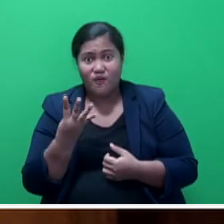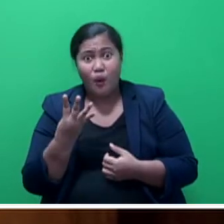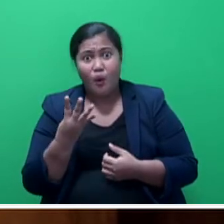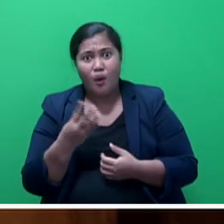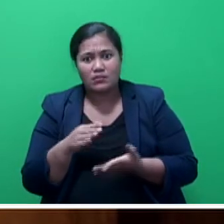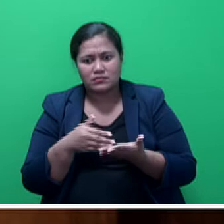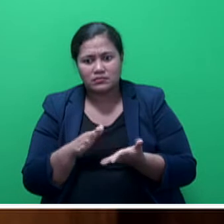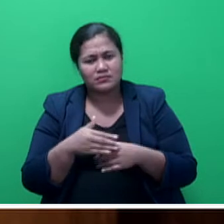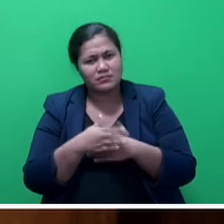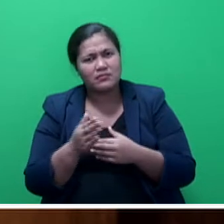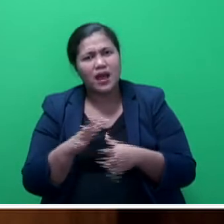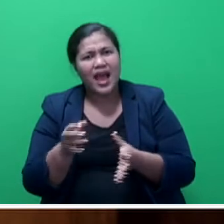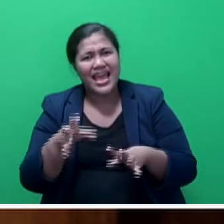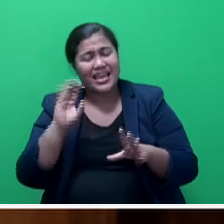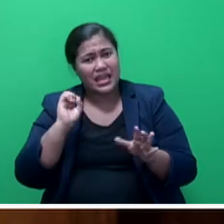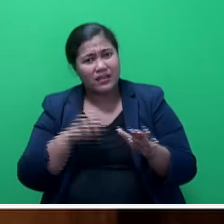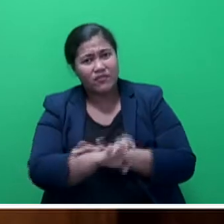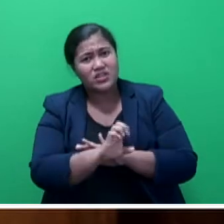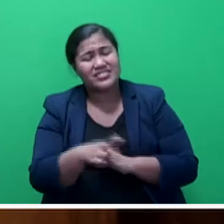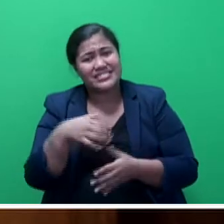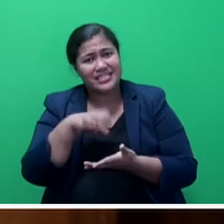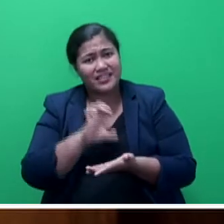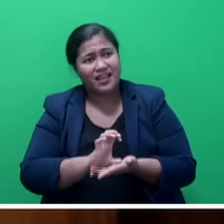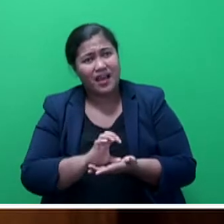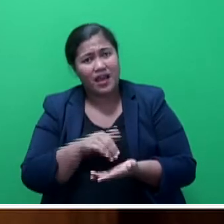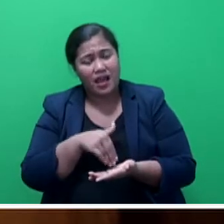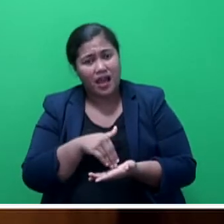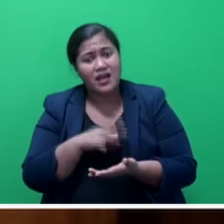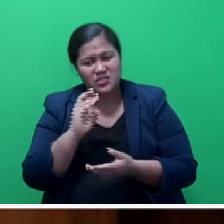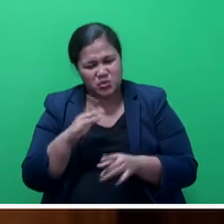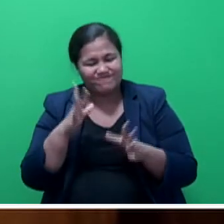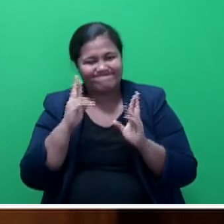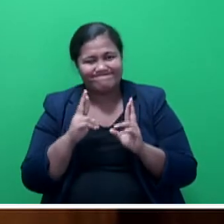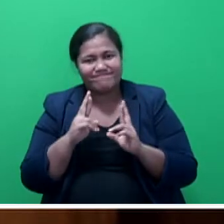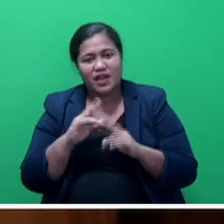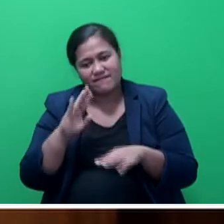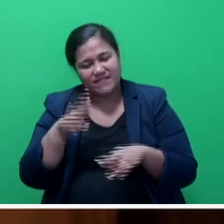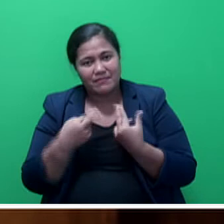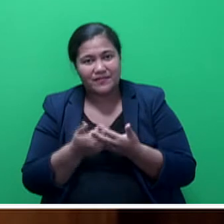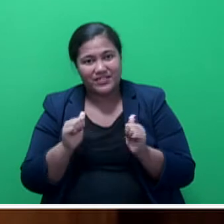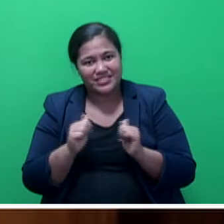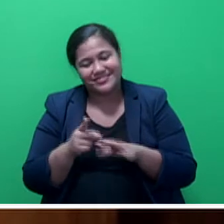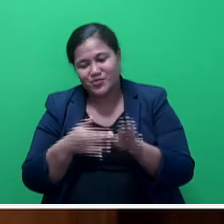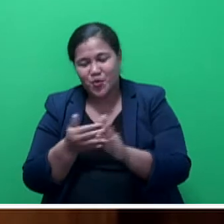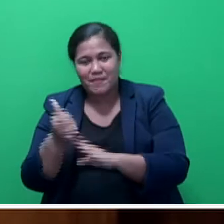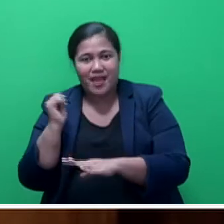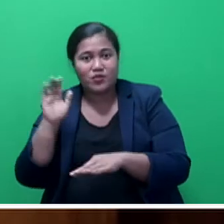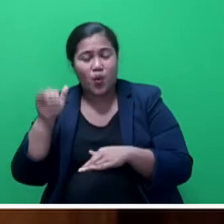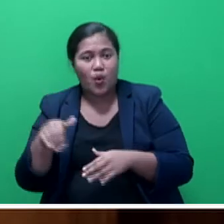centers, and hopefully these families are able to go back to their homes, which was affected by TC Ana,